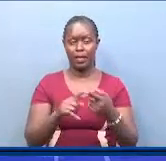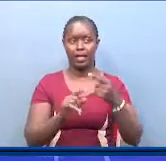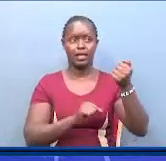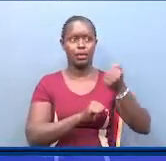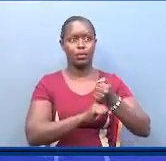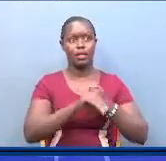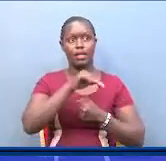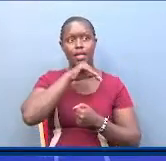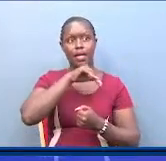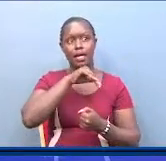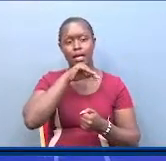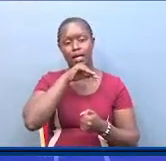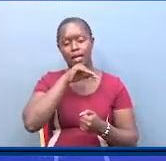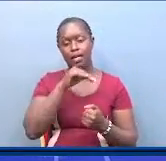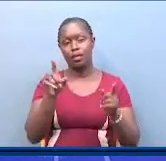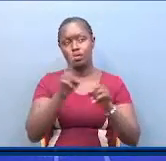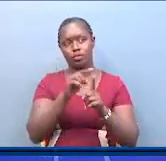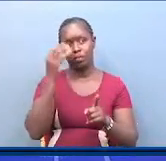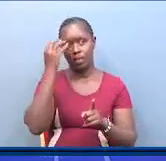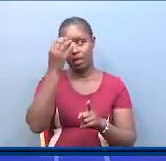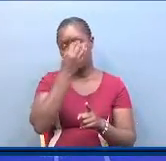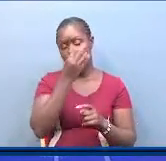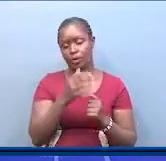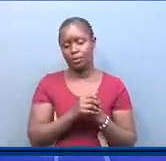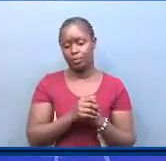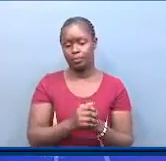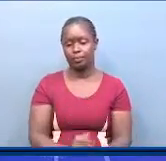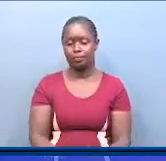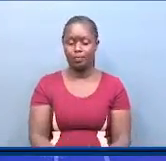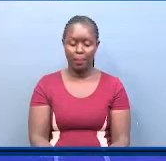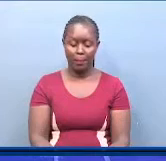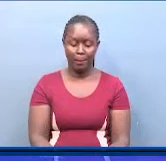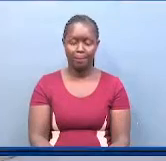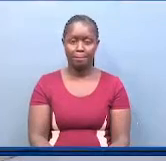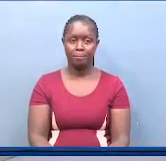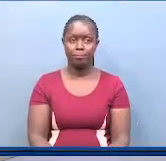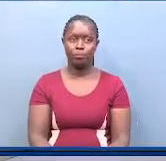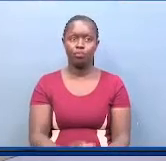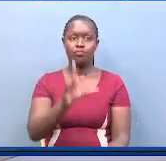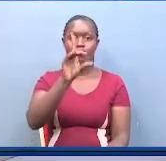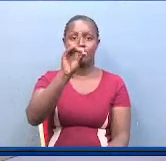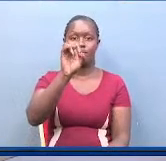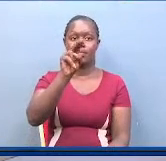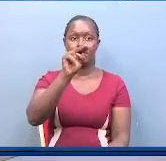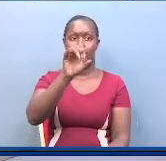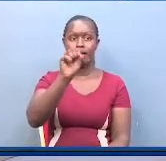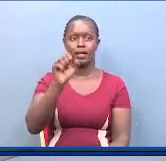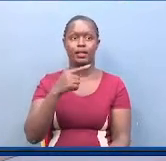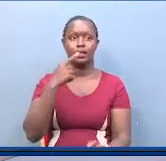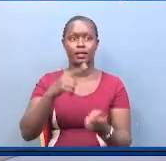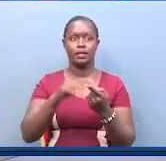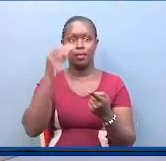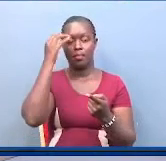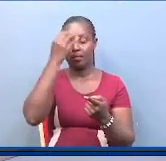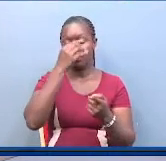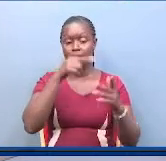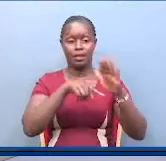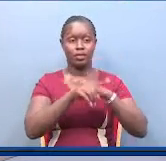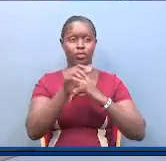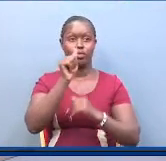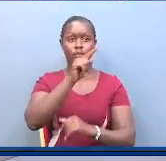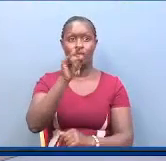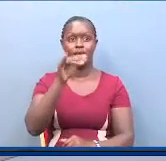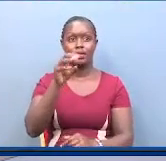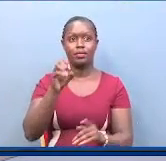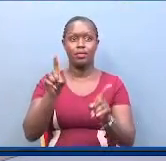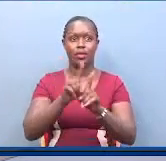supporting Laira Amolo Odinga and Martha Karua. All right. Dennis, Julia points to Martha Karua's entry into Azimio as